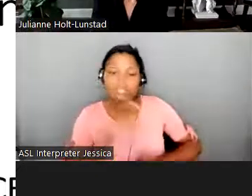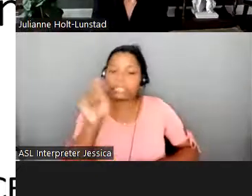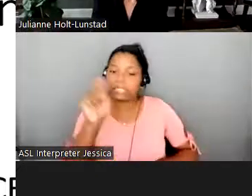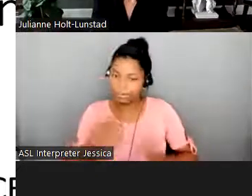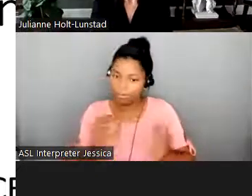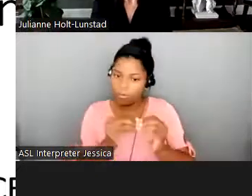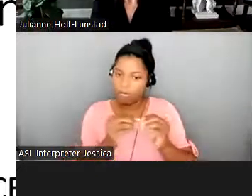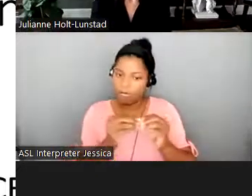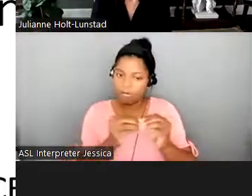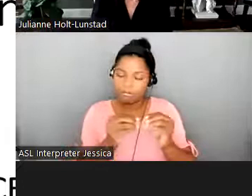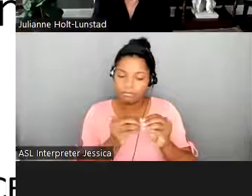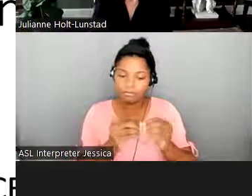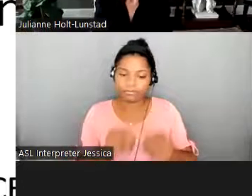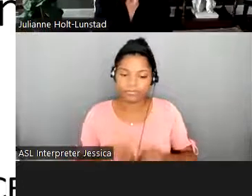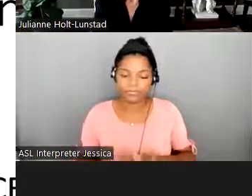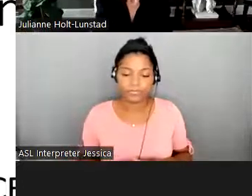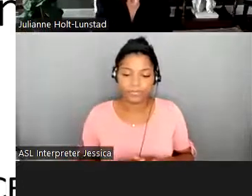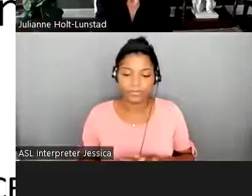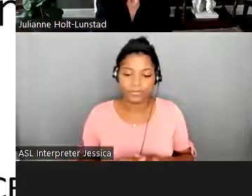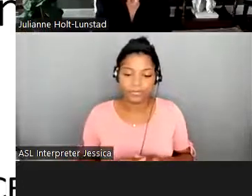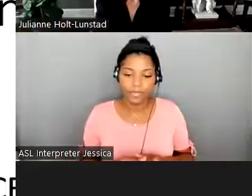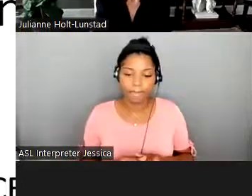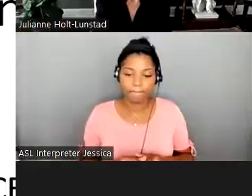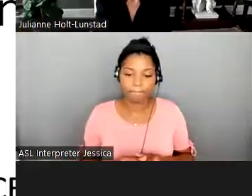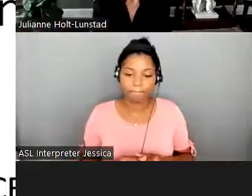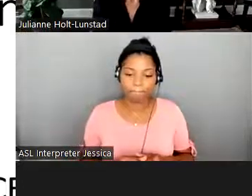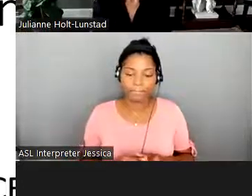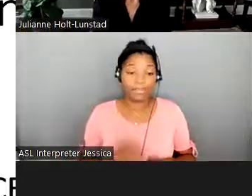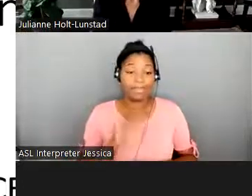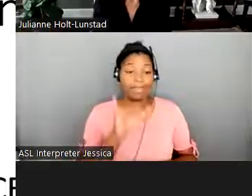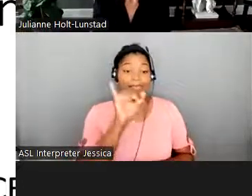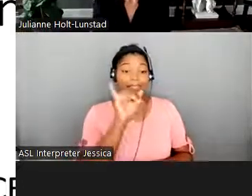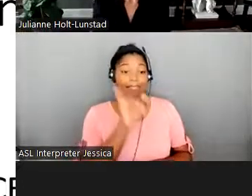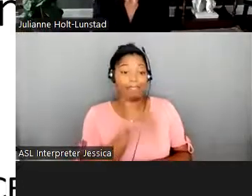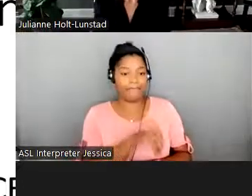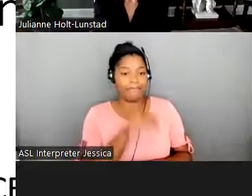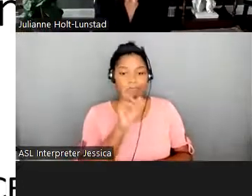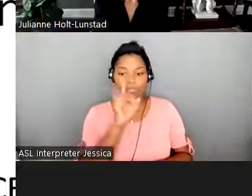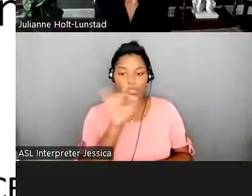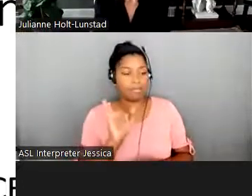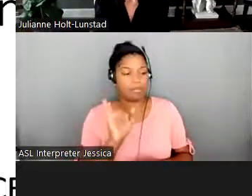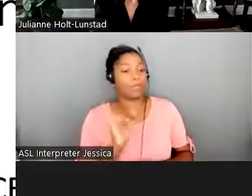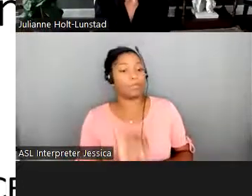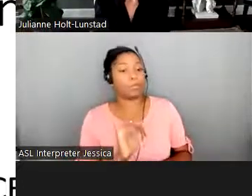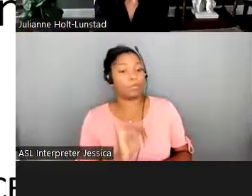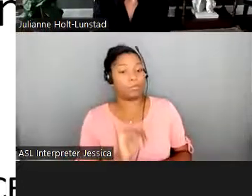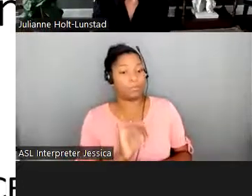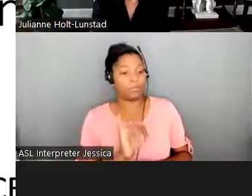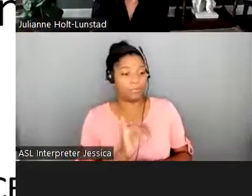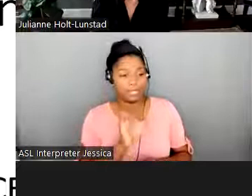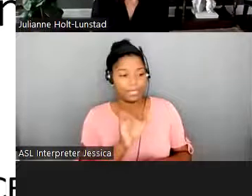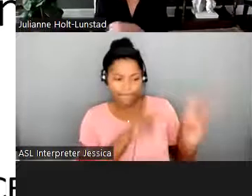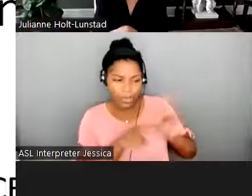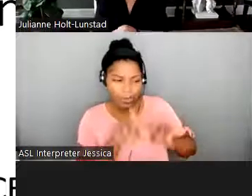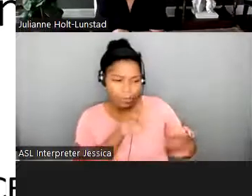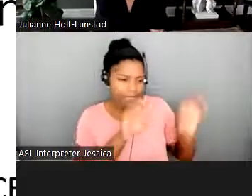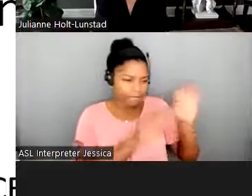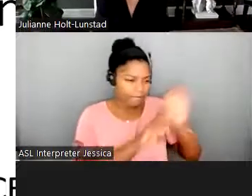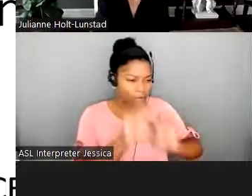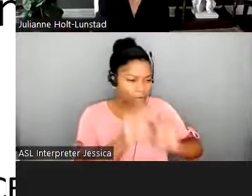Which of course is considered to be one of the gold standards in evaluating interventions. And so this